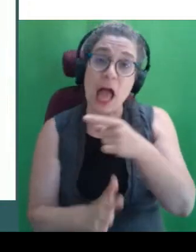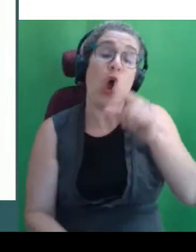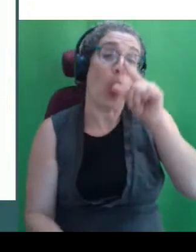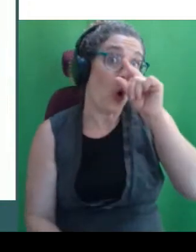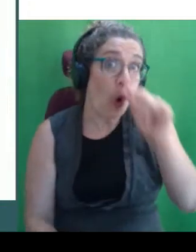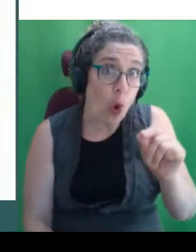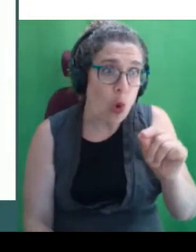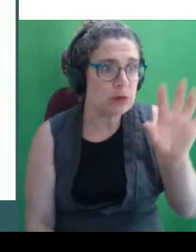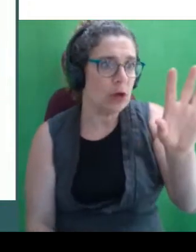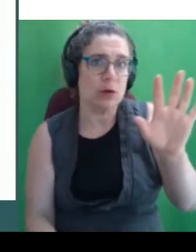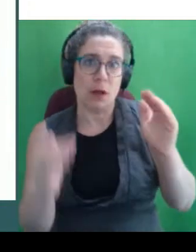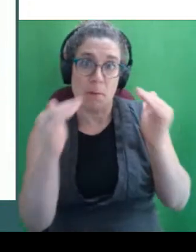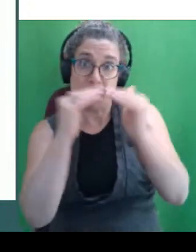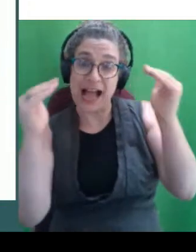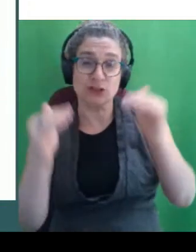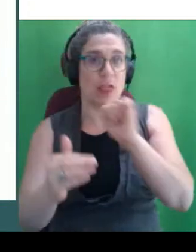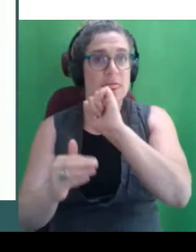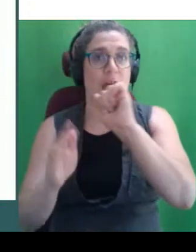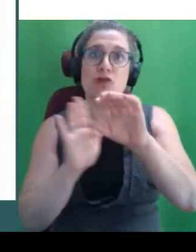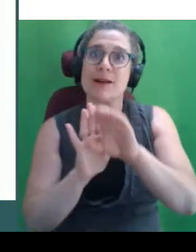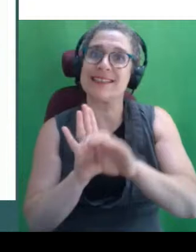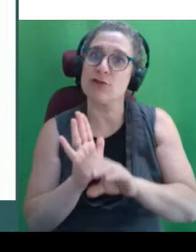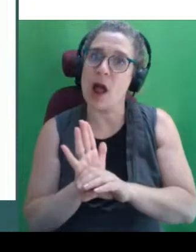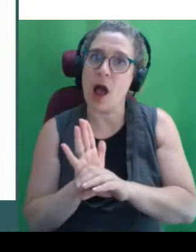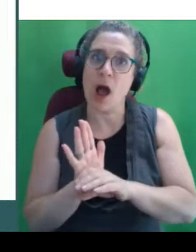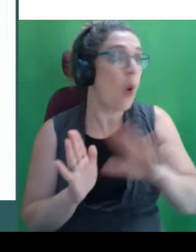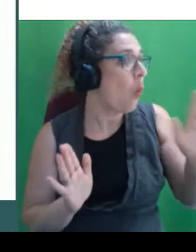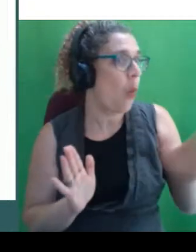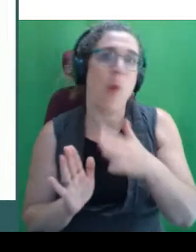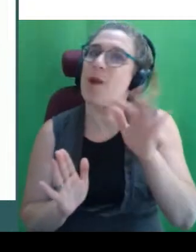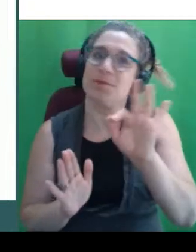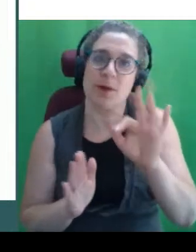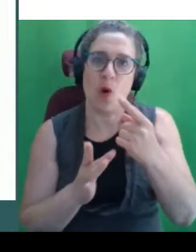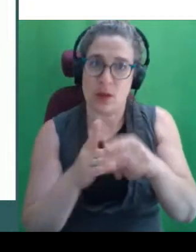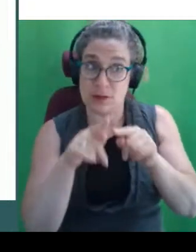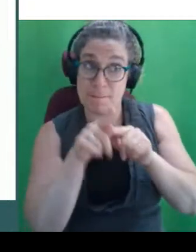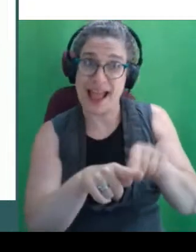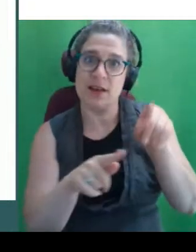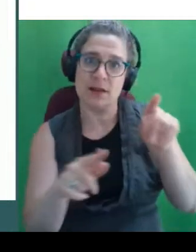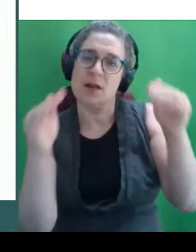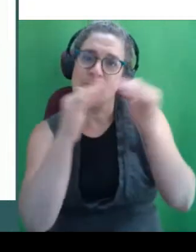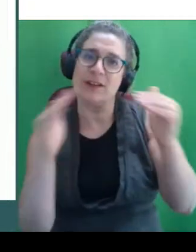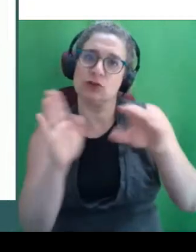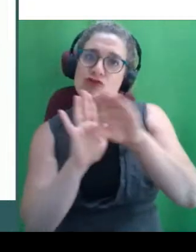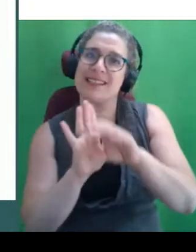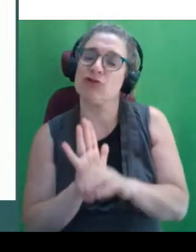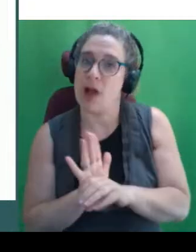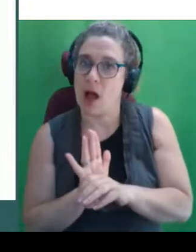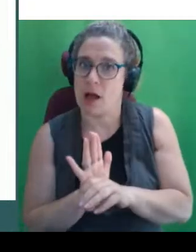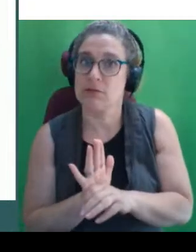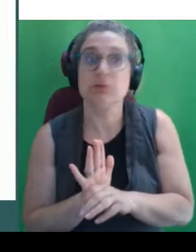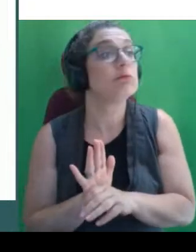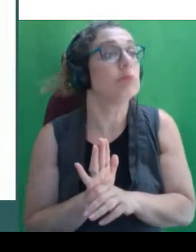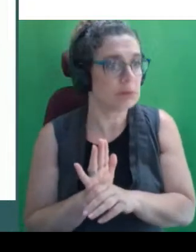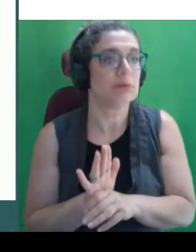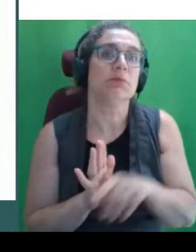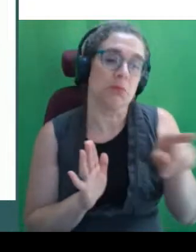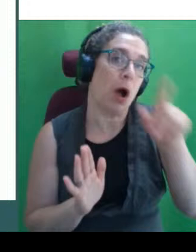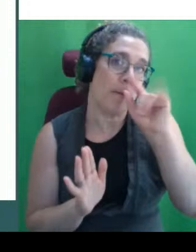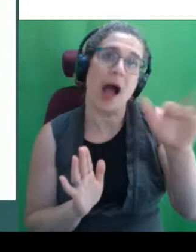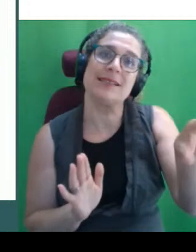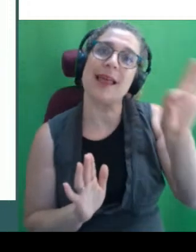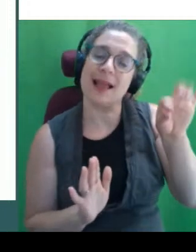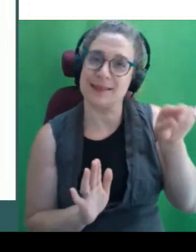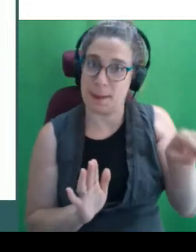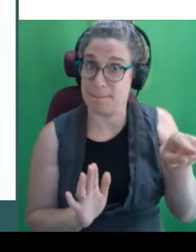criteria for immunotherapy to cat allergen. So we've got two